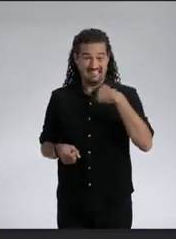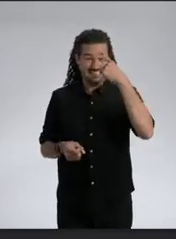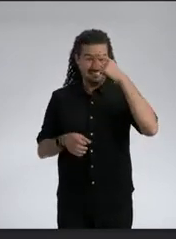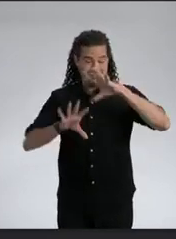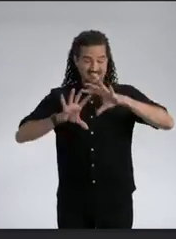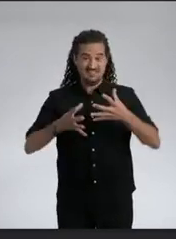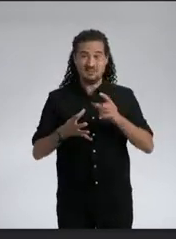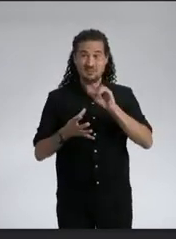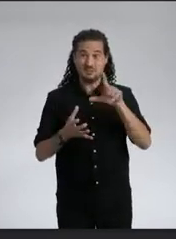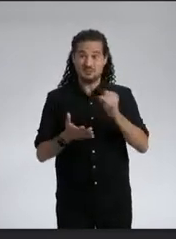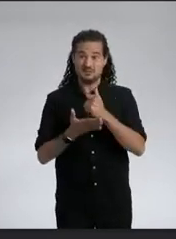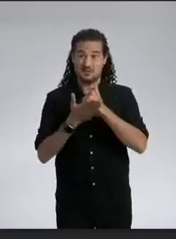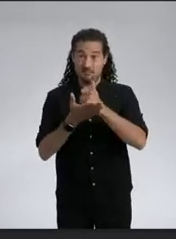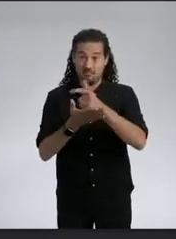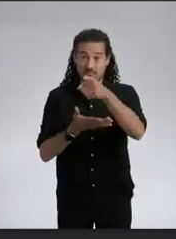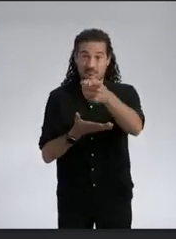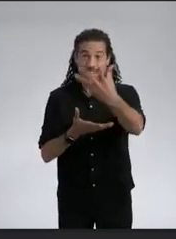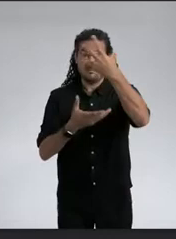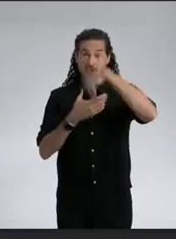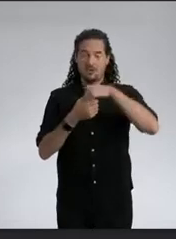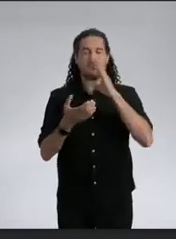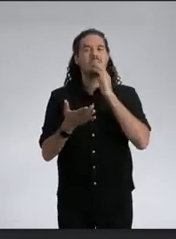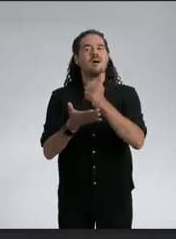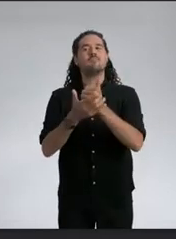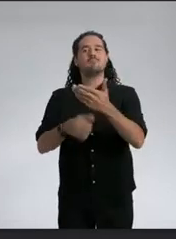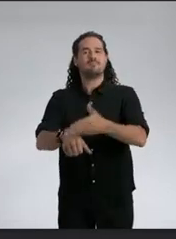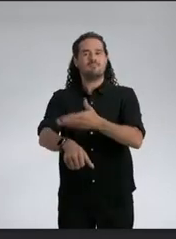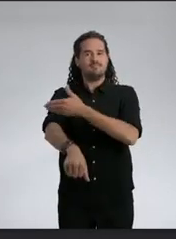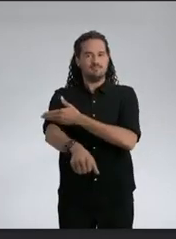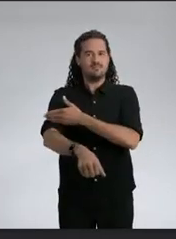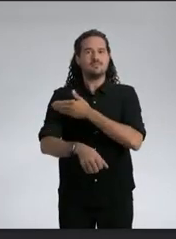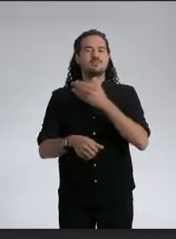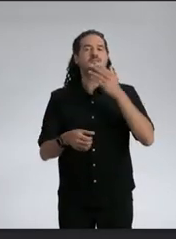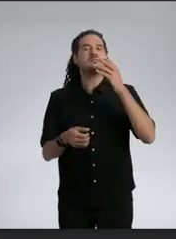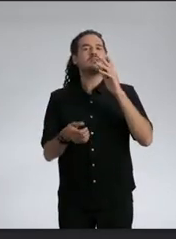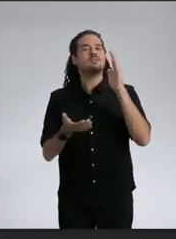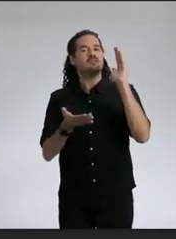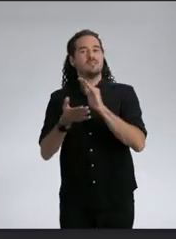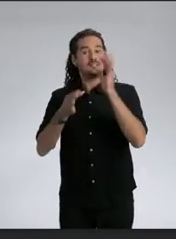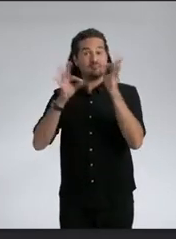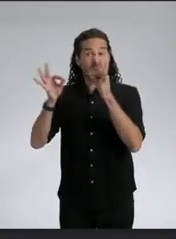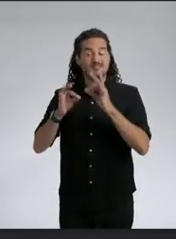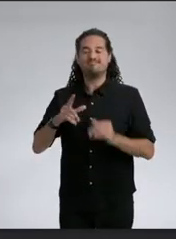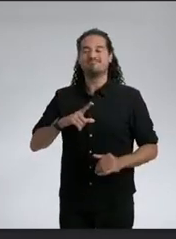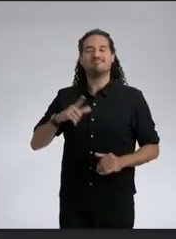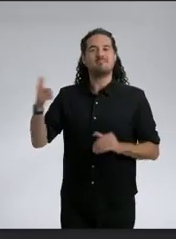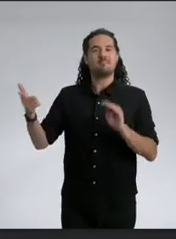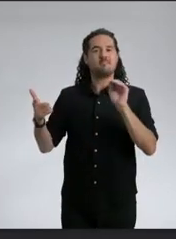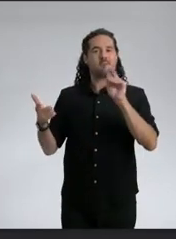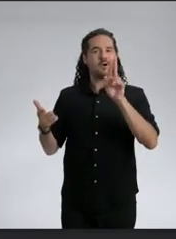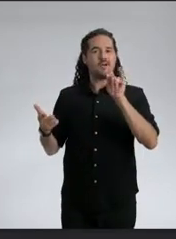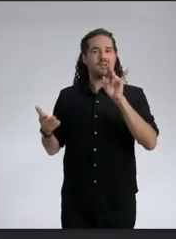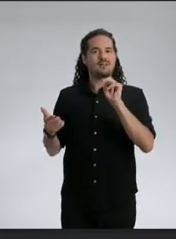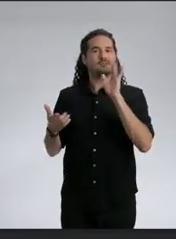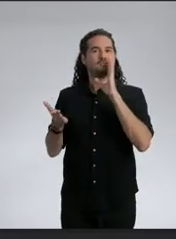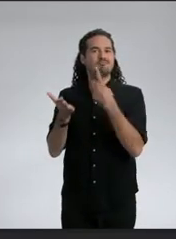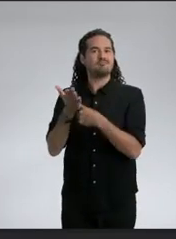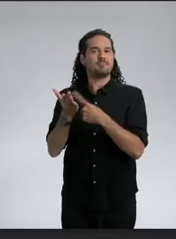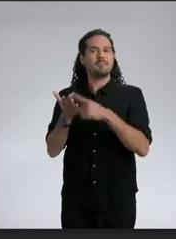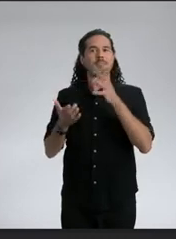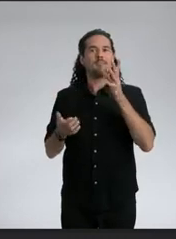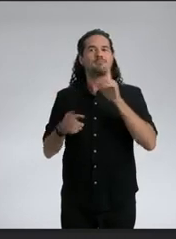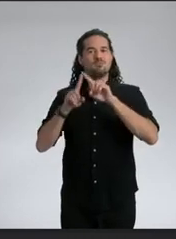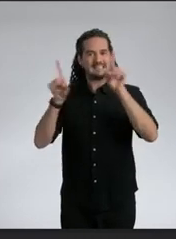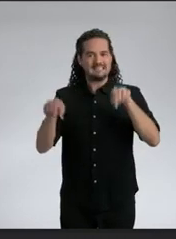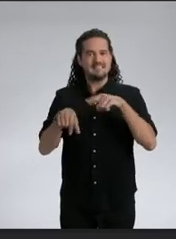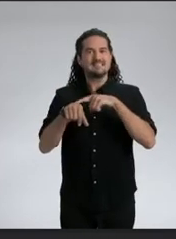a long way in helping users reduce distractions. Next, Martin is going to tell us about the new Screen Time API. Thanks,